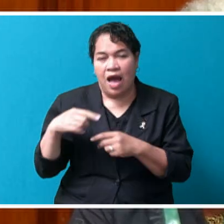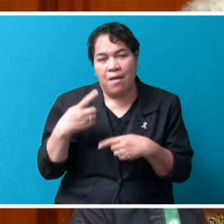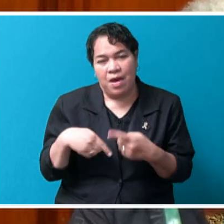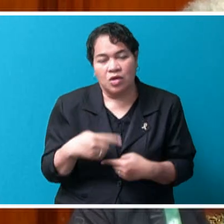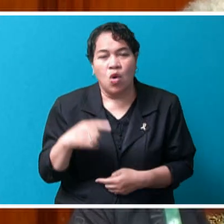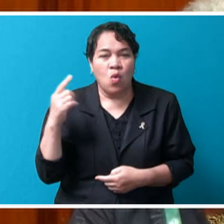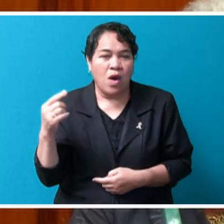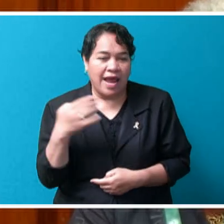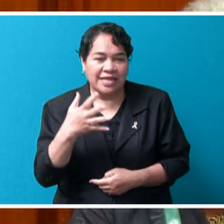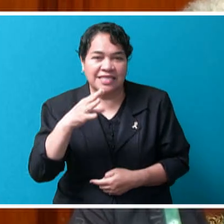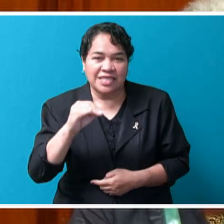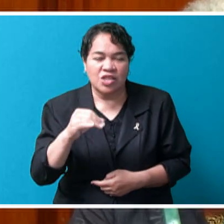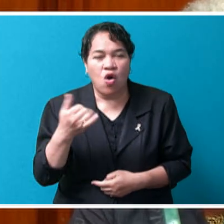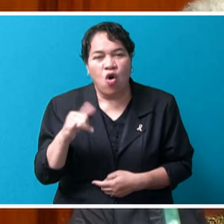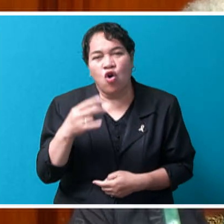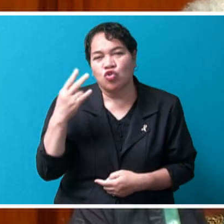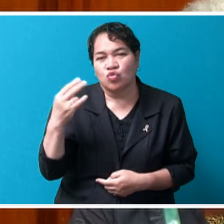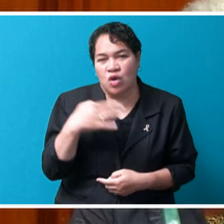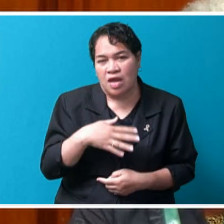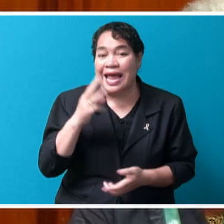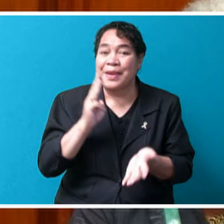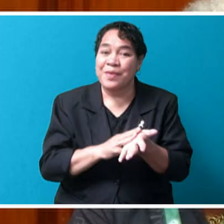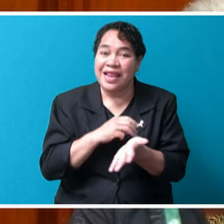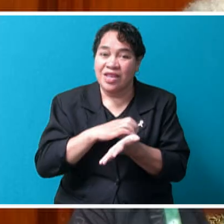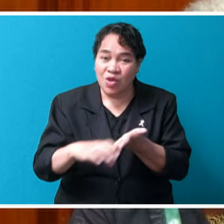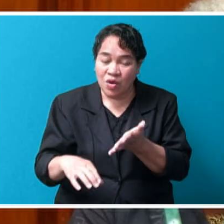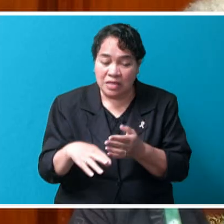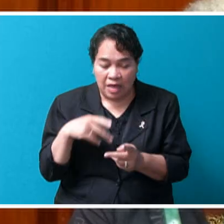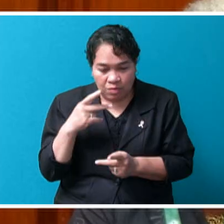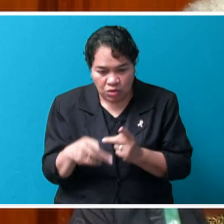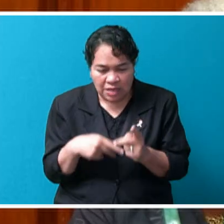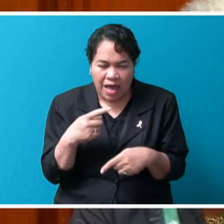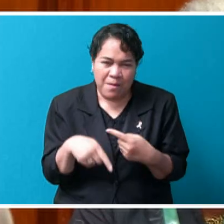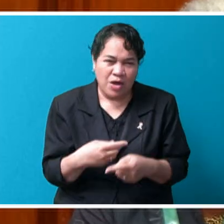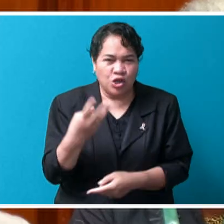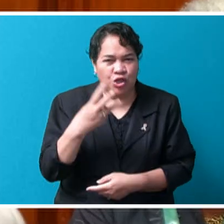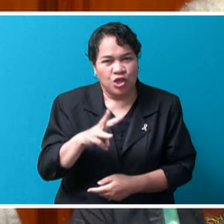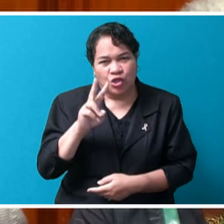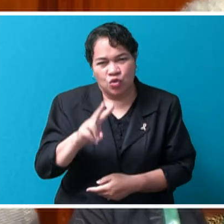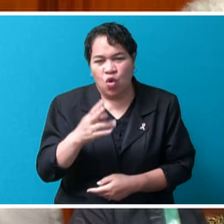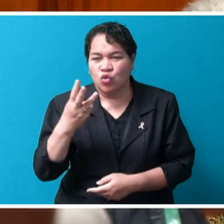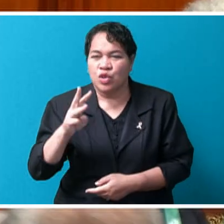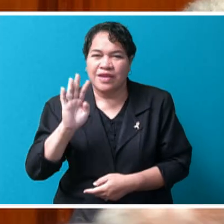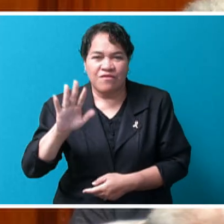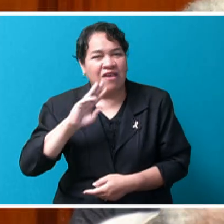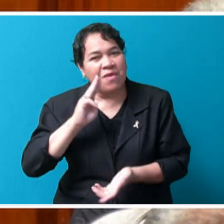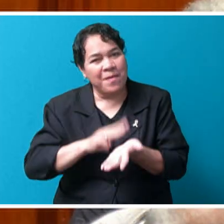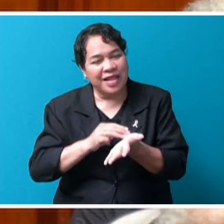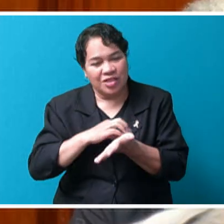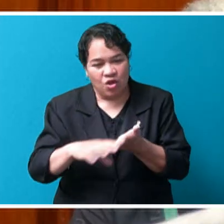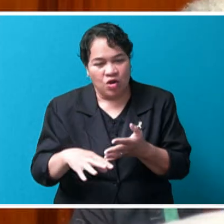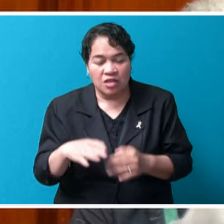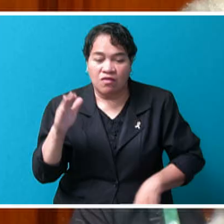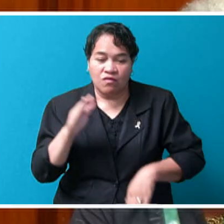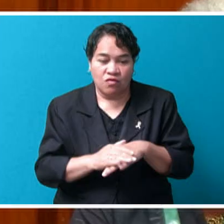200 million, with the FRCS processing an average of around 32 to 35 million in total refunds in a